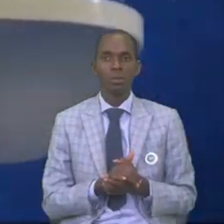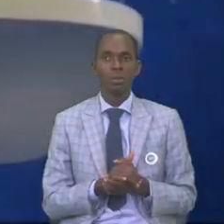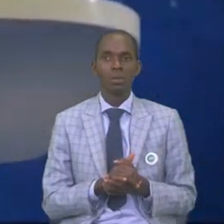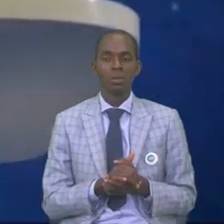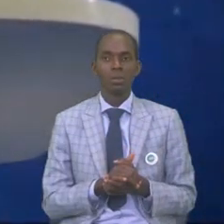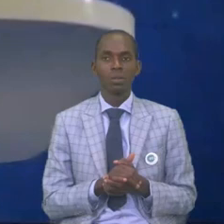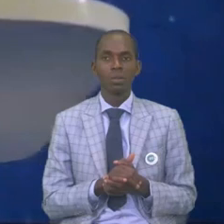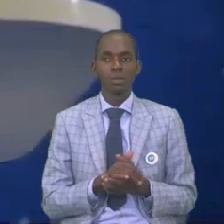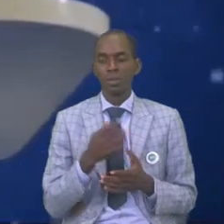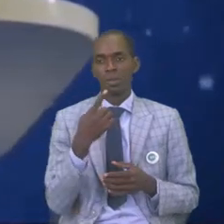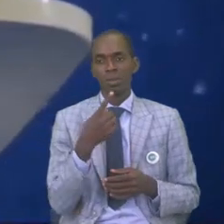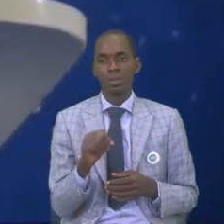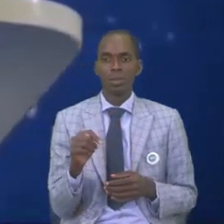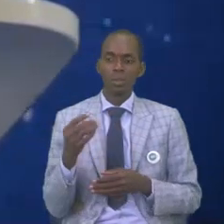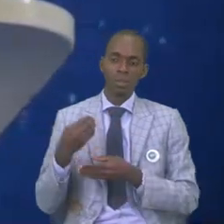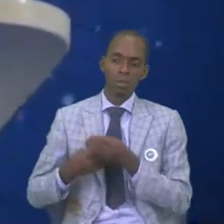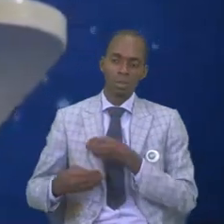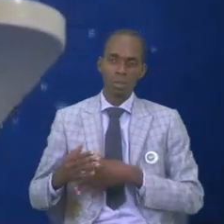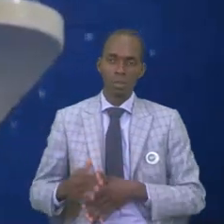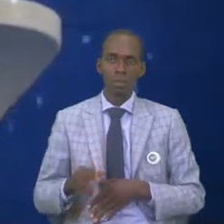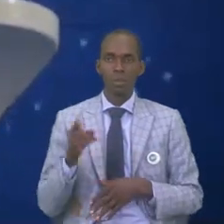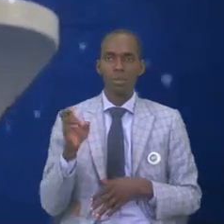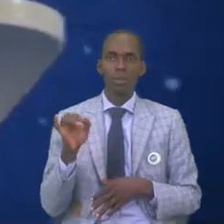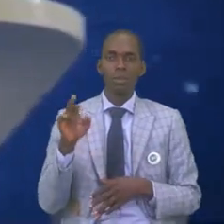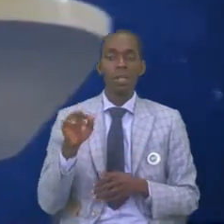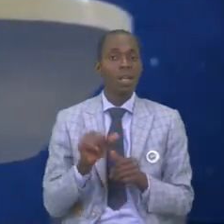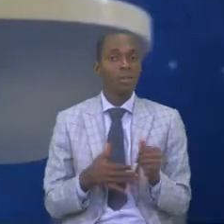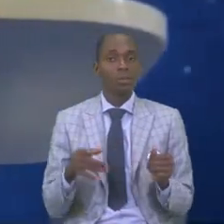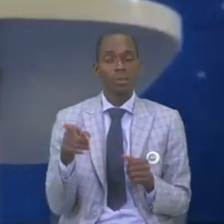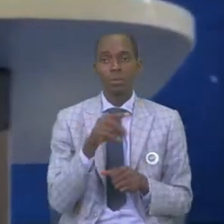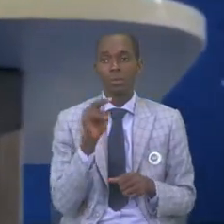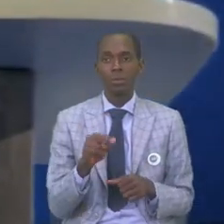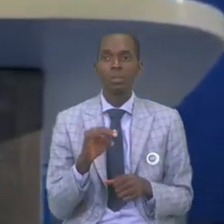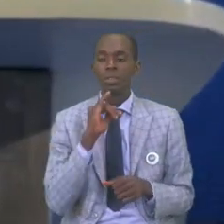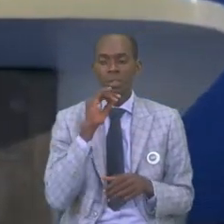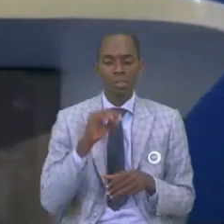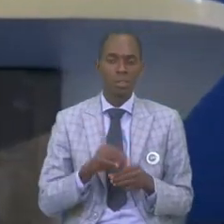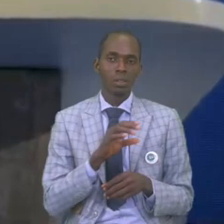The heir. Everything you need is in Christ.